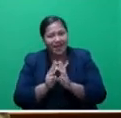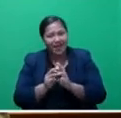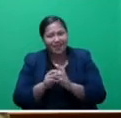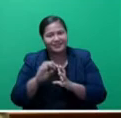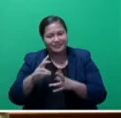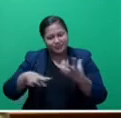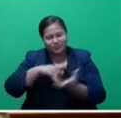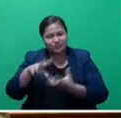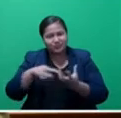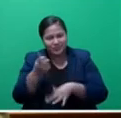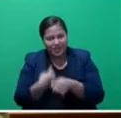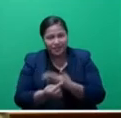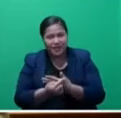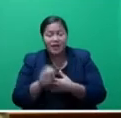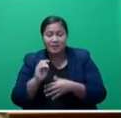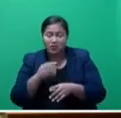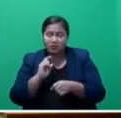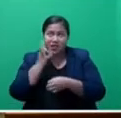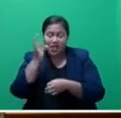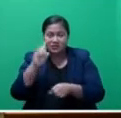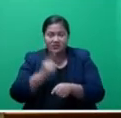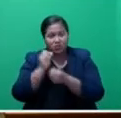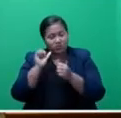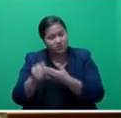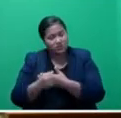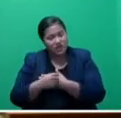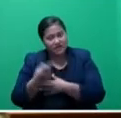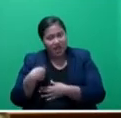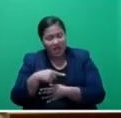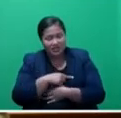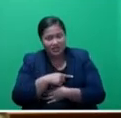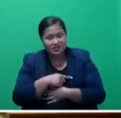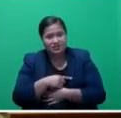to save us from the wrath of natural as well as man-made disasters.